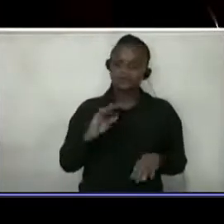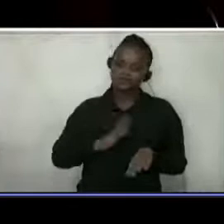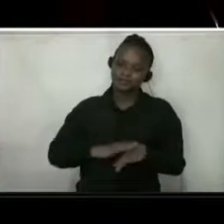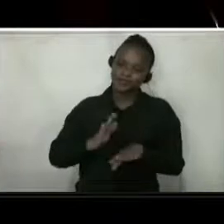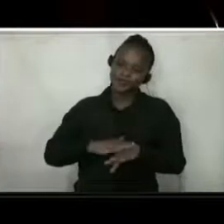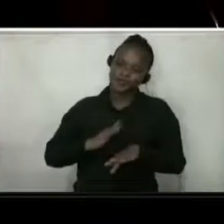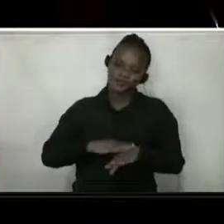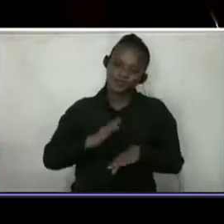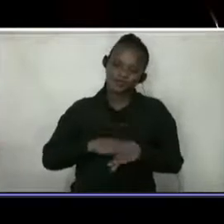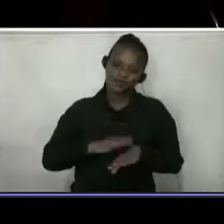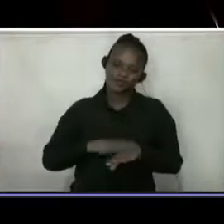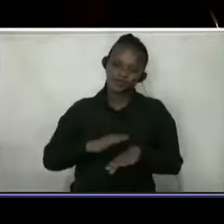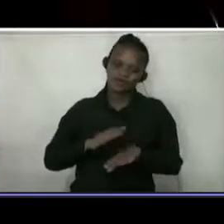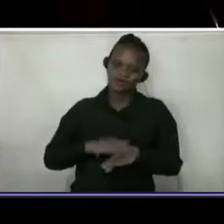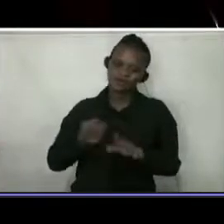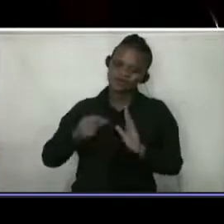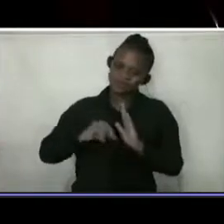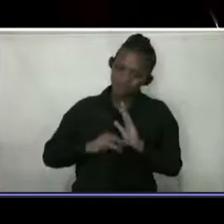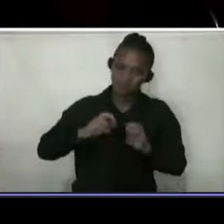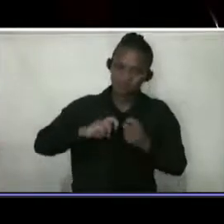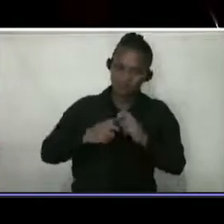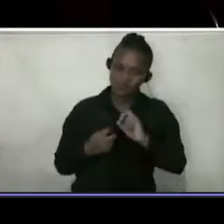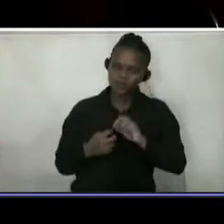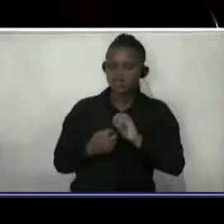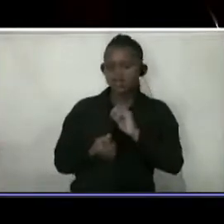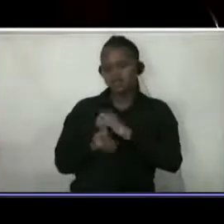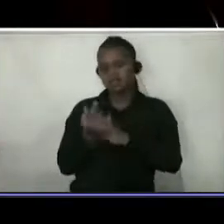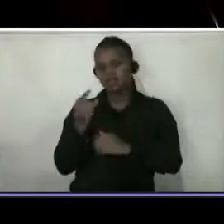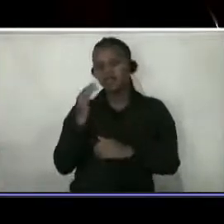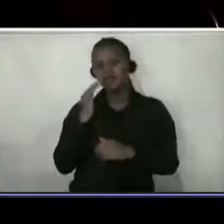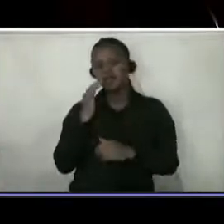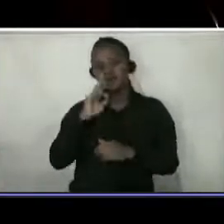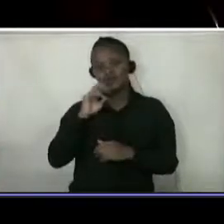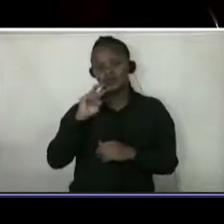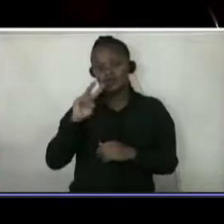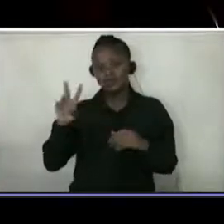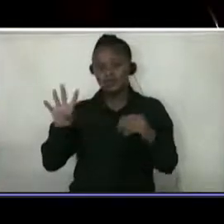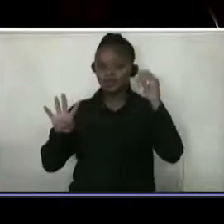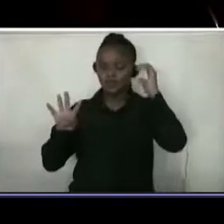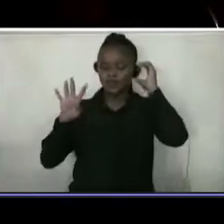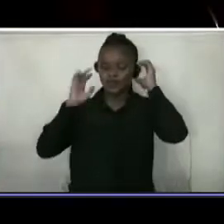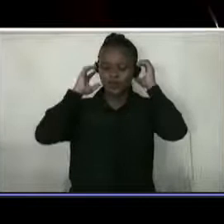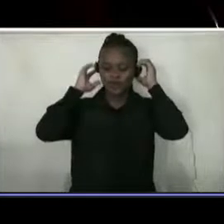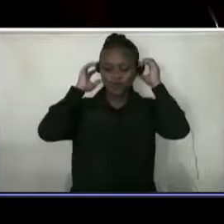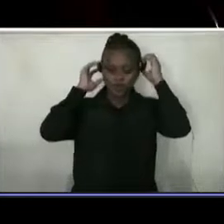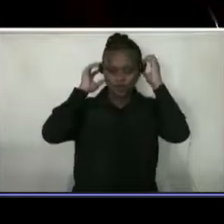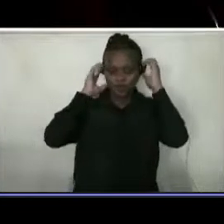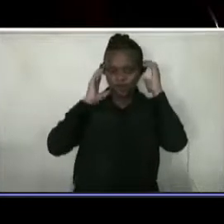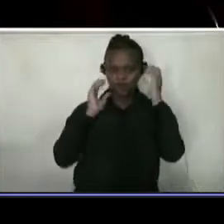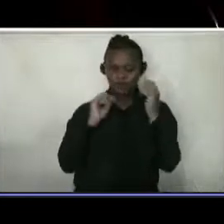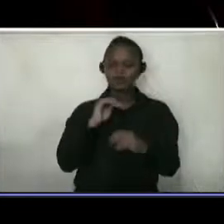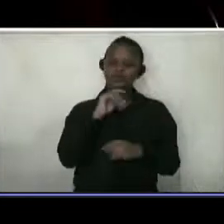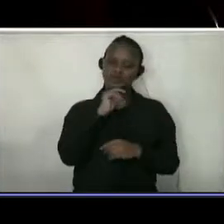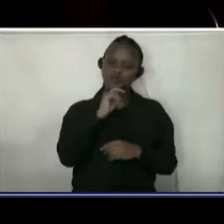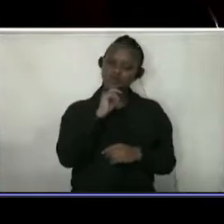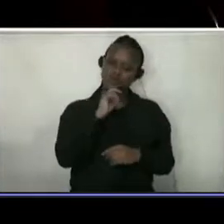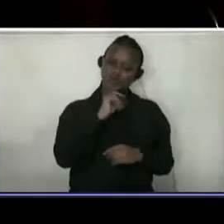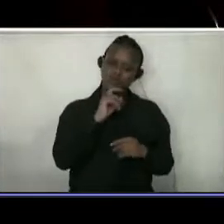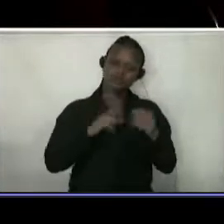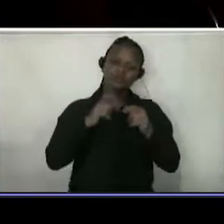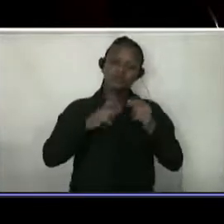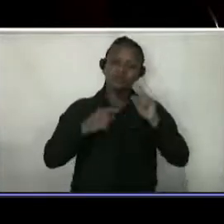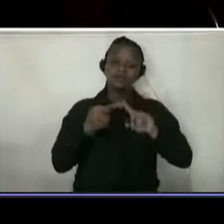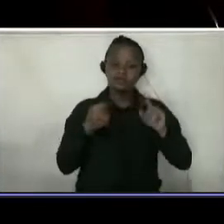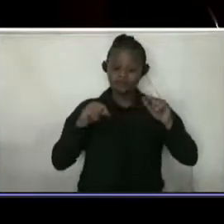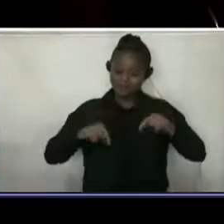2024. No one in this House that seriously follows events in this country can think that this province and